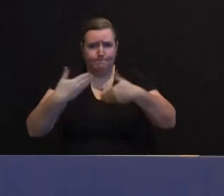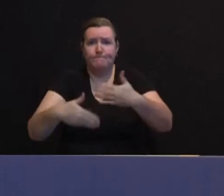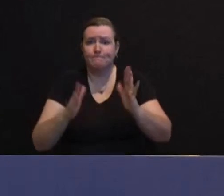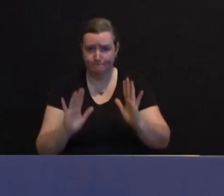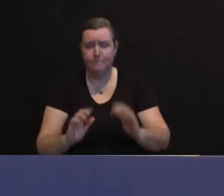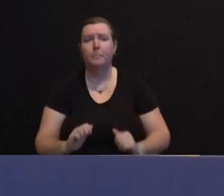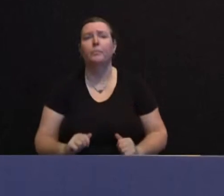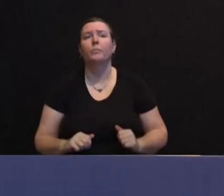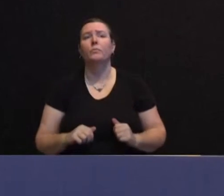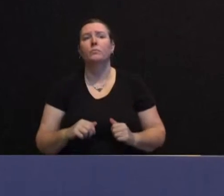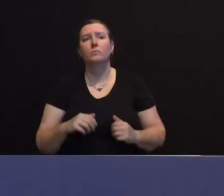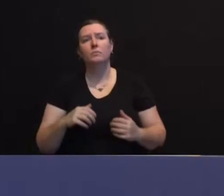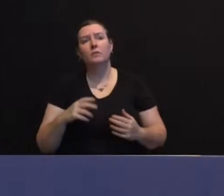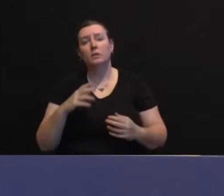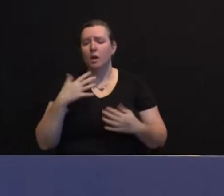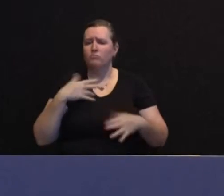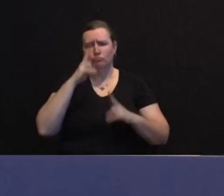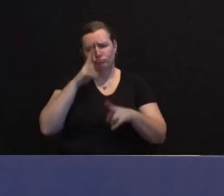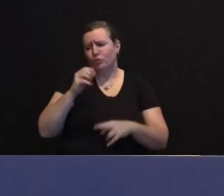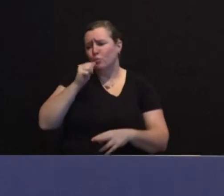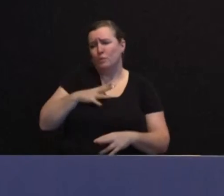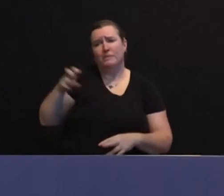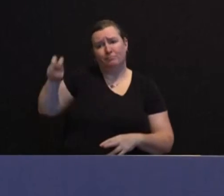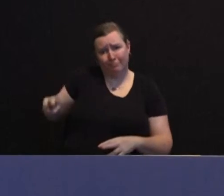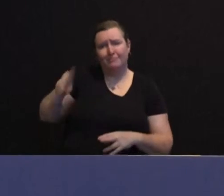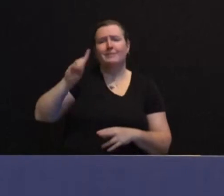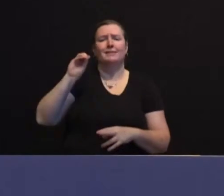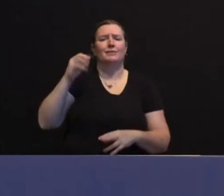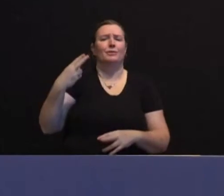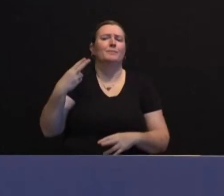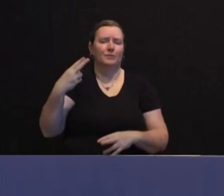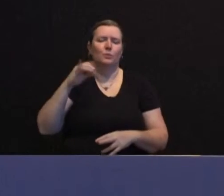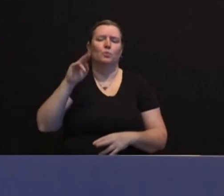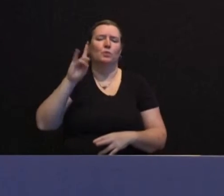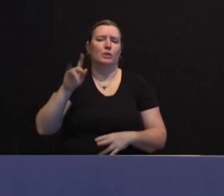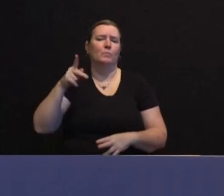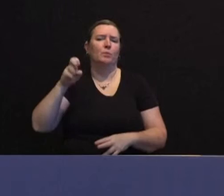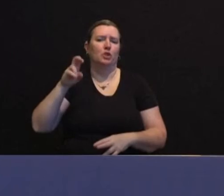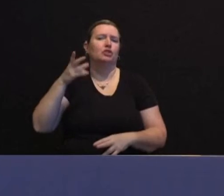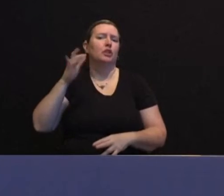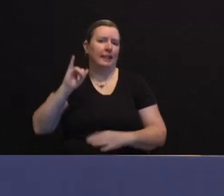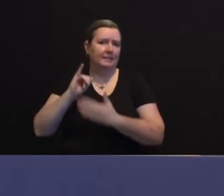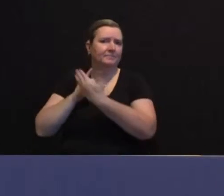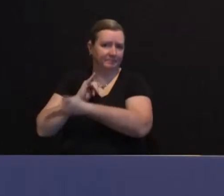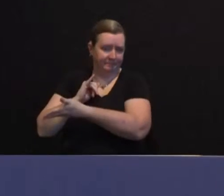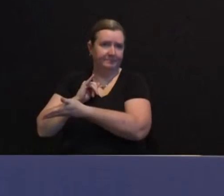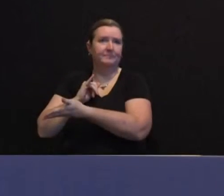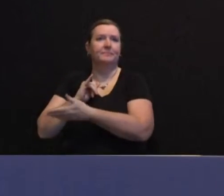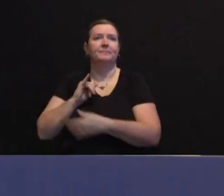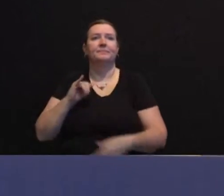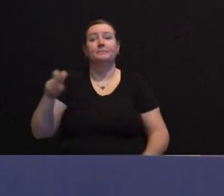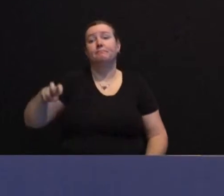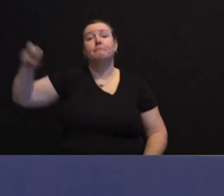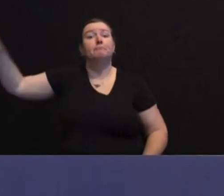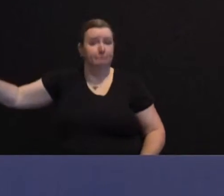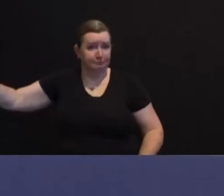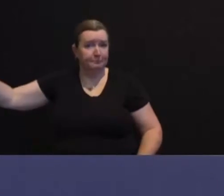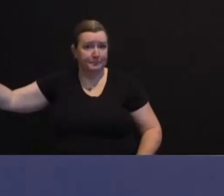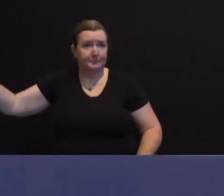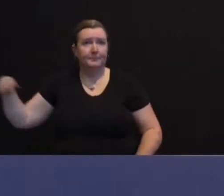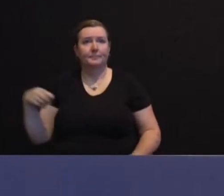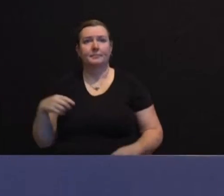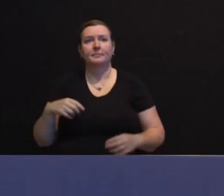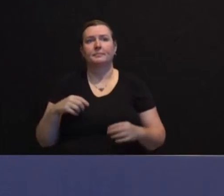Right, who needs no introduction, the Commissioner of the Department of Health, Judy Persicelli. To her right, another familiar face, the state's